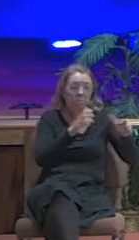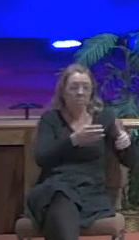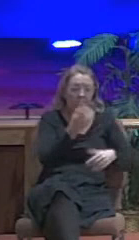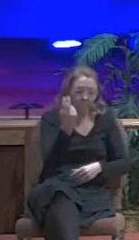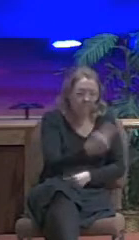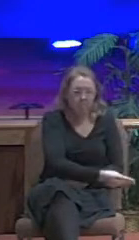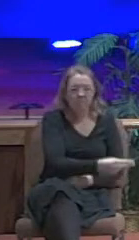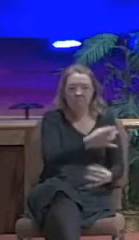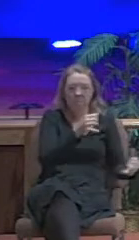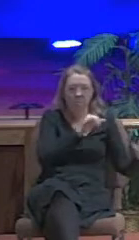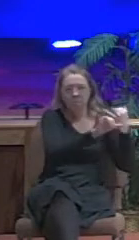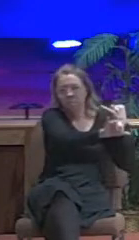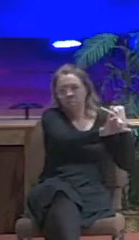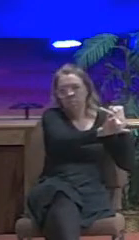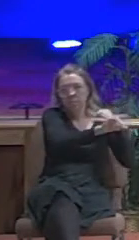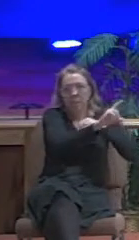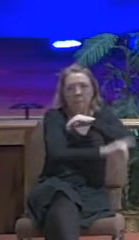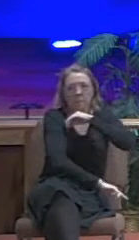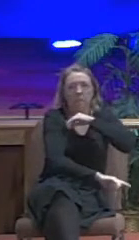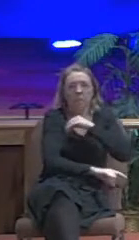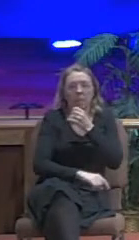Righteous to eternal life.